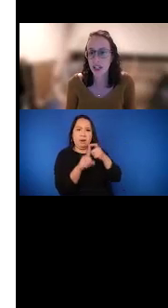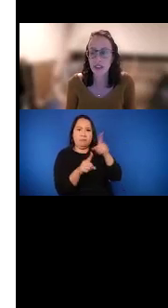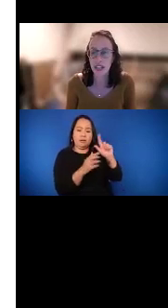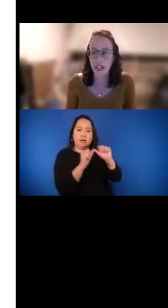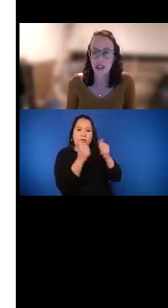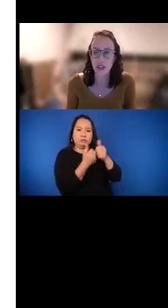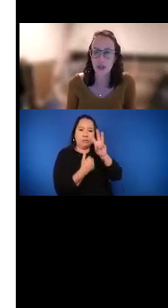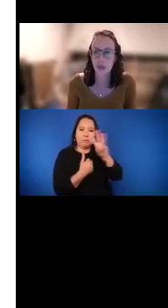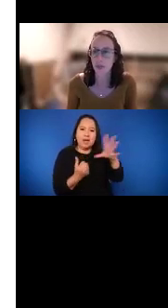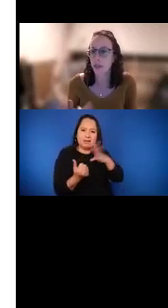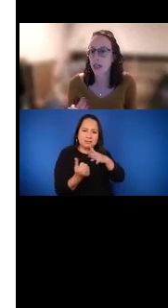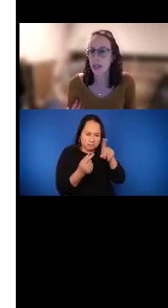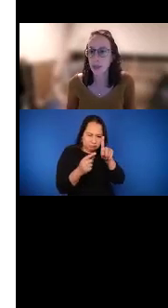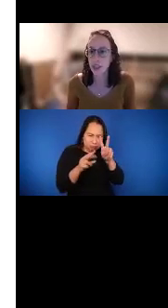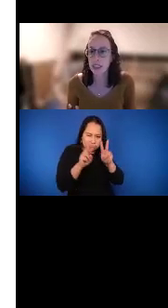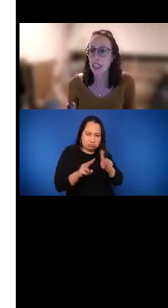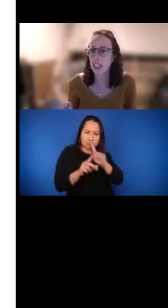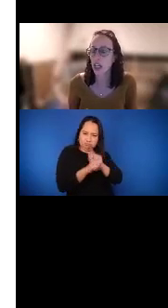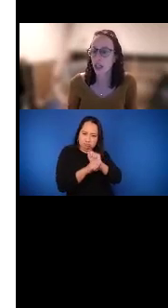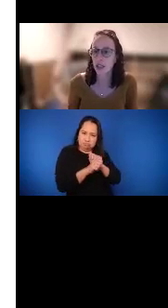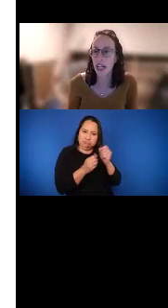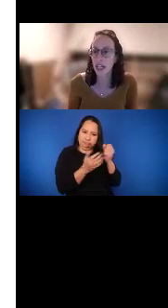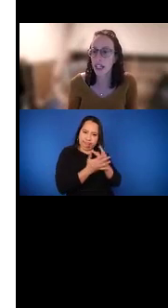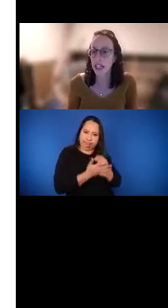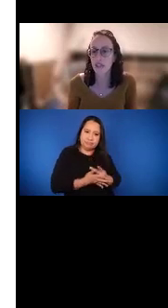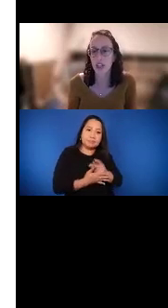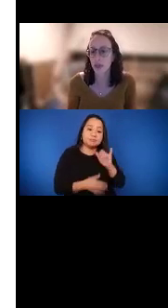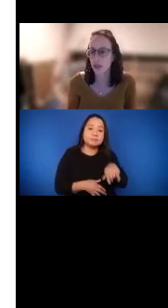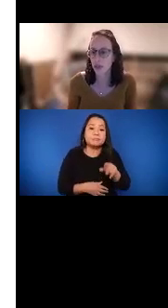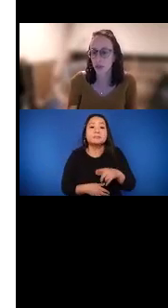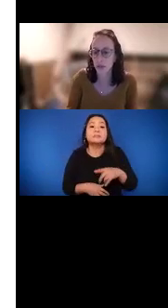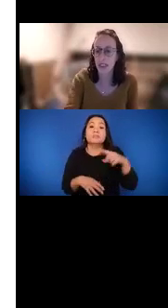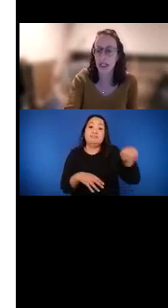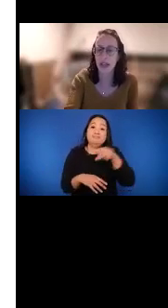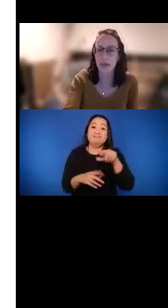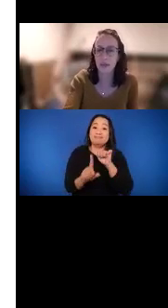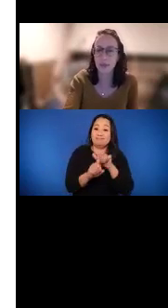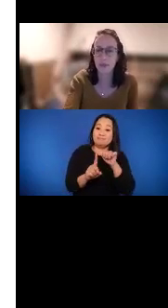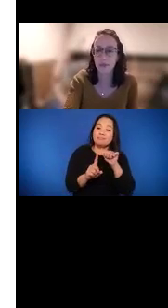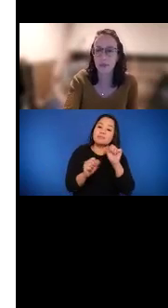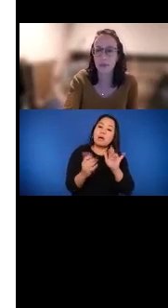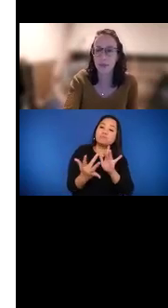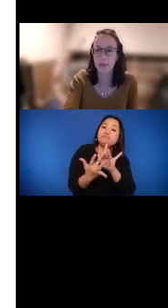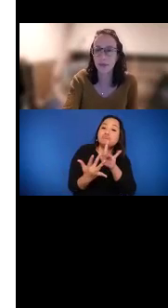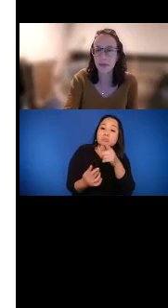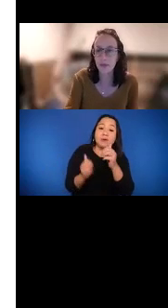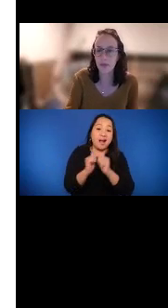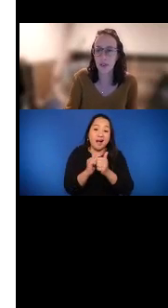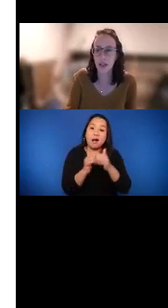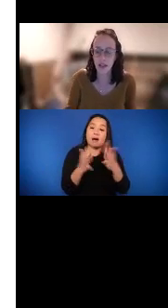scammers can contact you in person, online, even through social media.